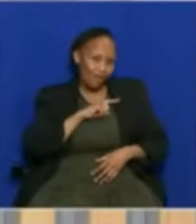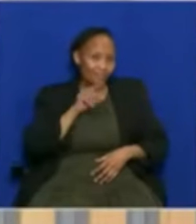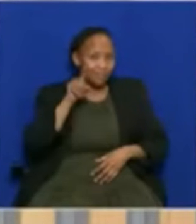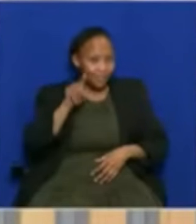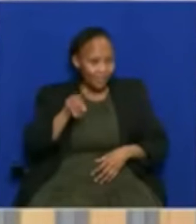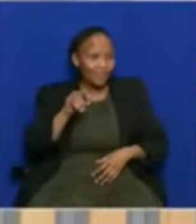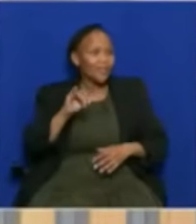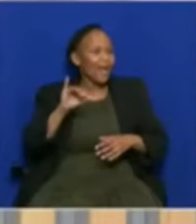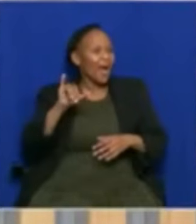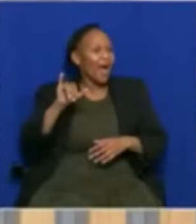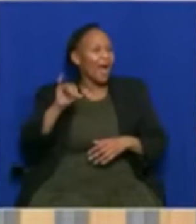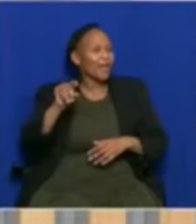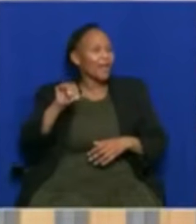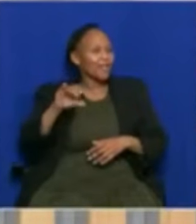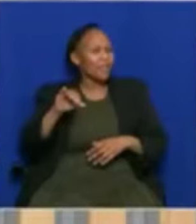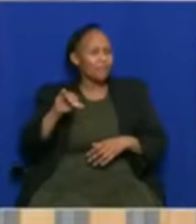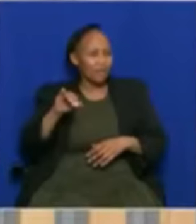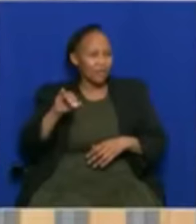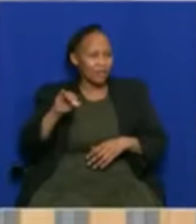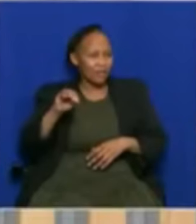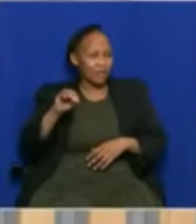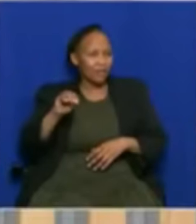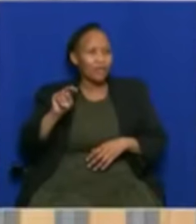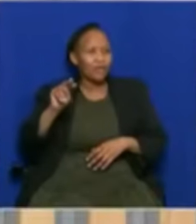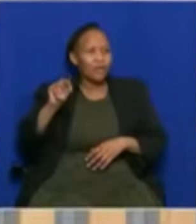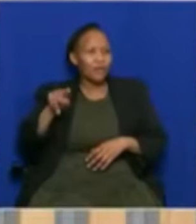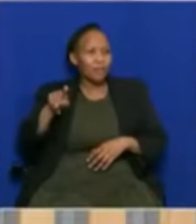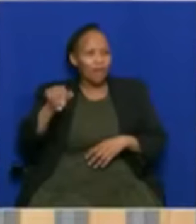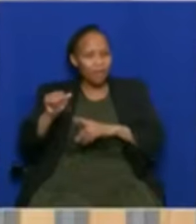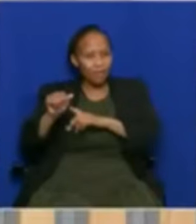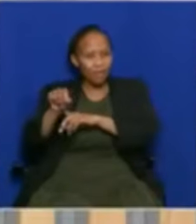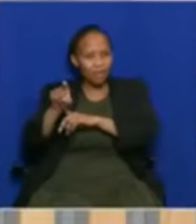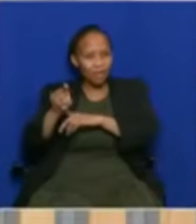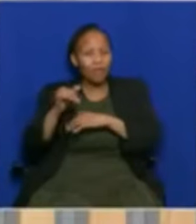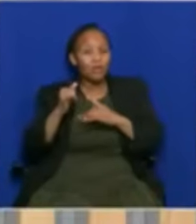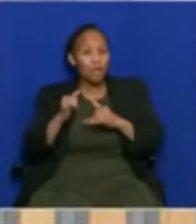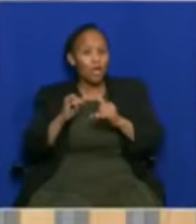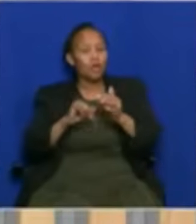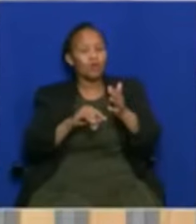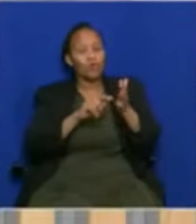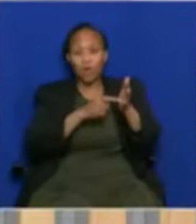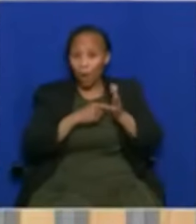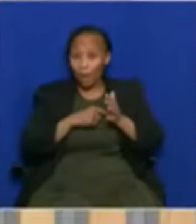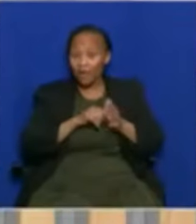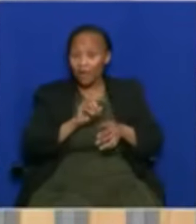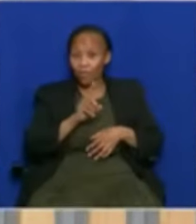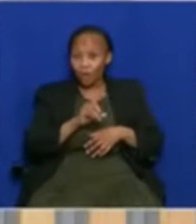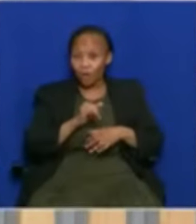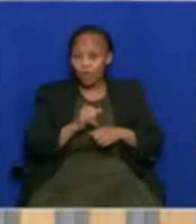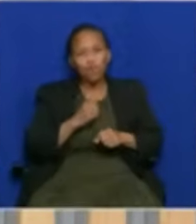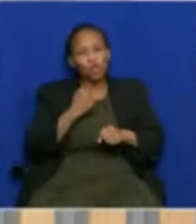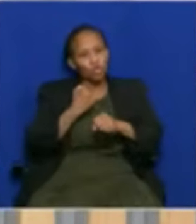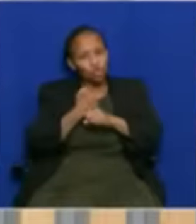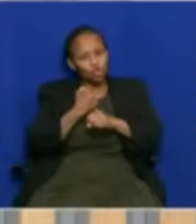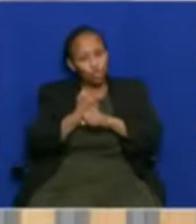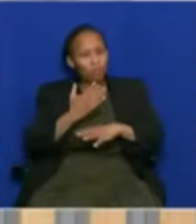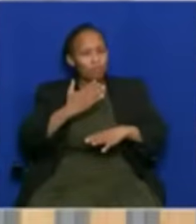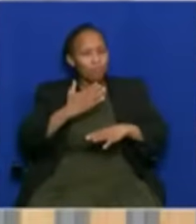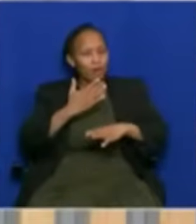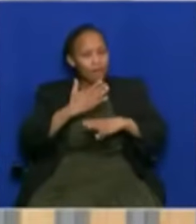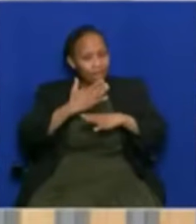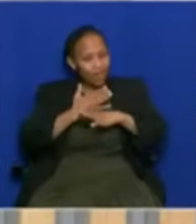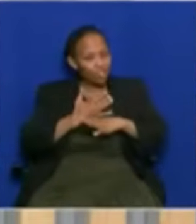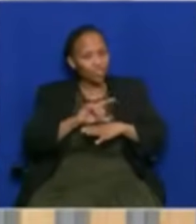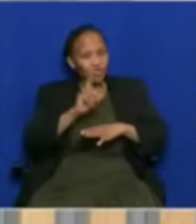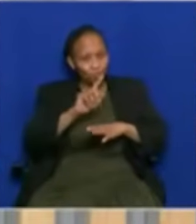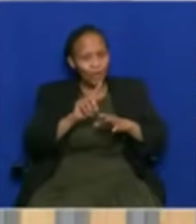advert, determines what the job requirements are, determines what the job functions are. Why does IDEC